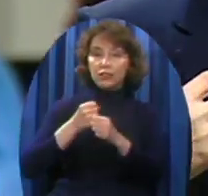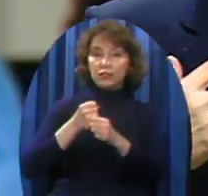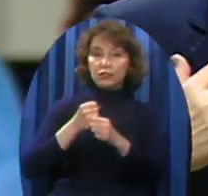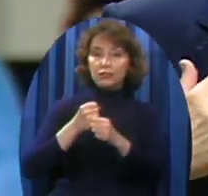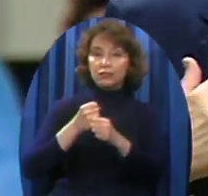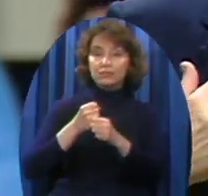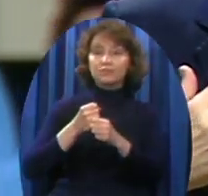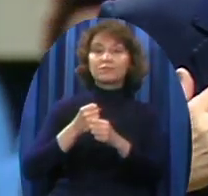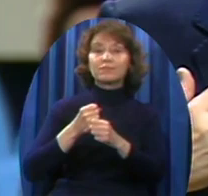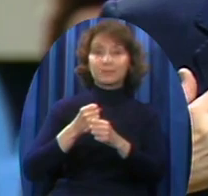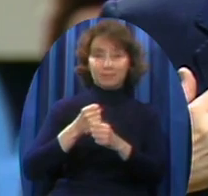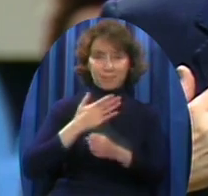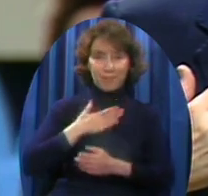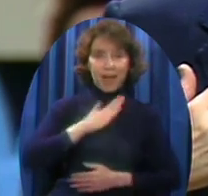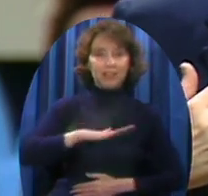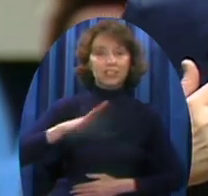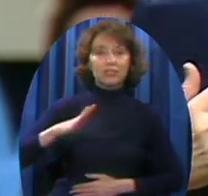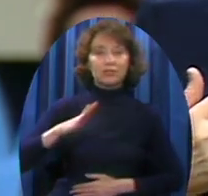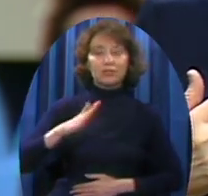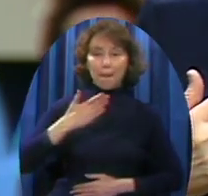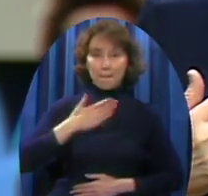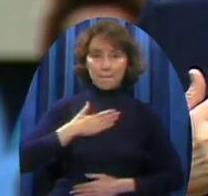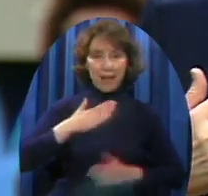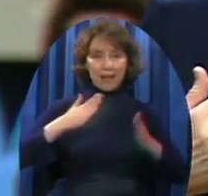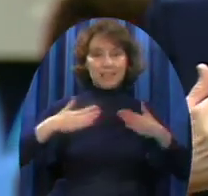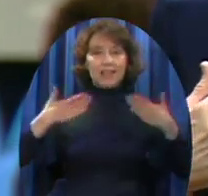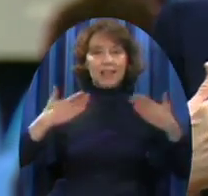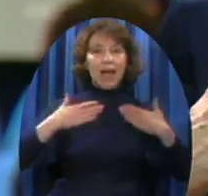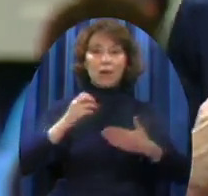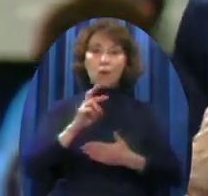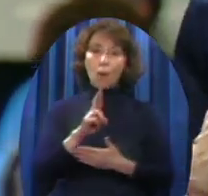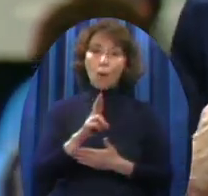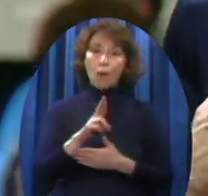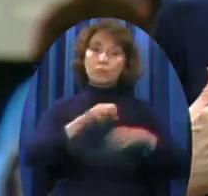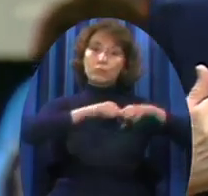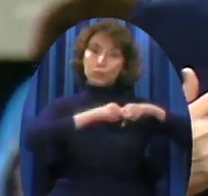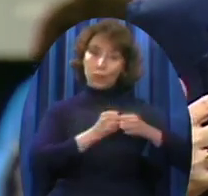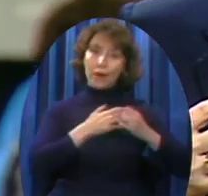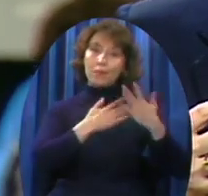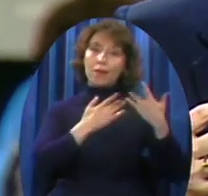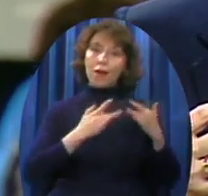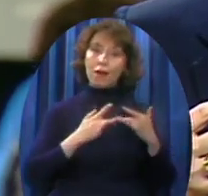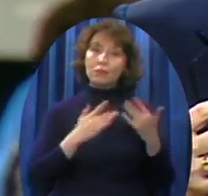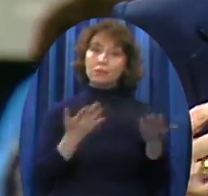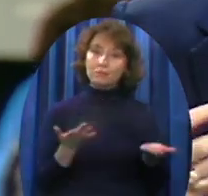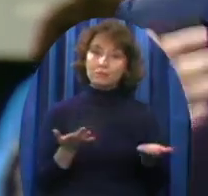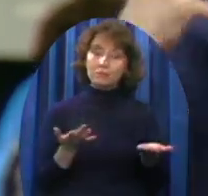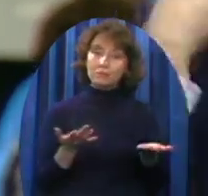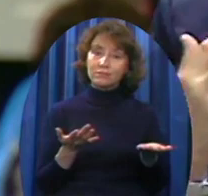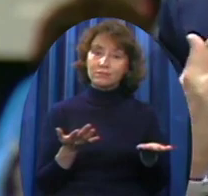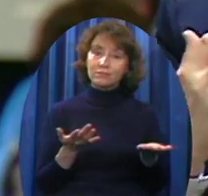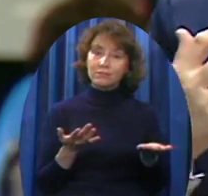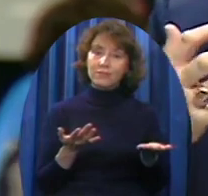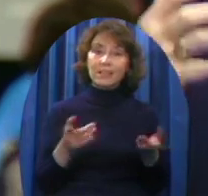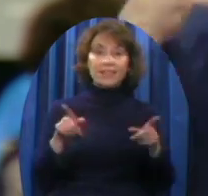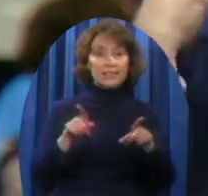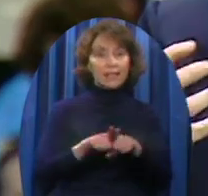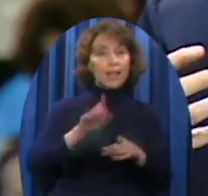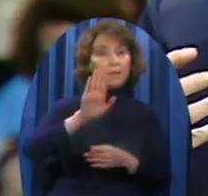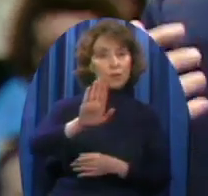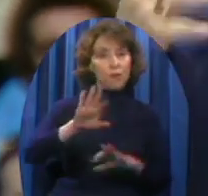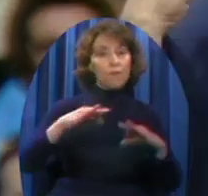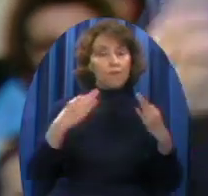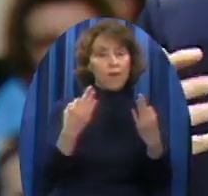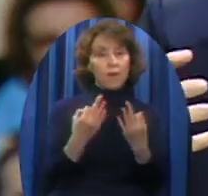delight or my great heartbreak. One of the two. Now, Dad, that's a fact in your house, too. Those children,